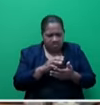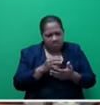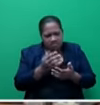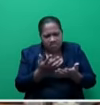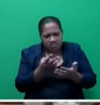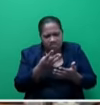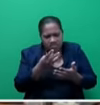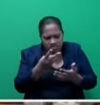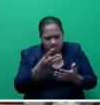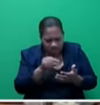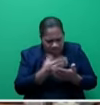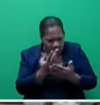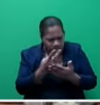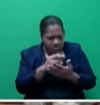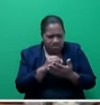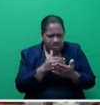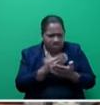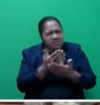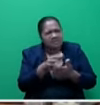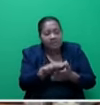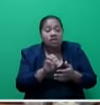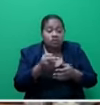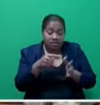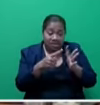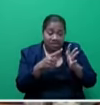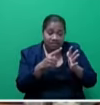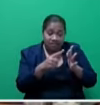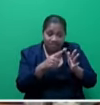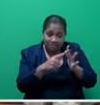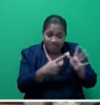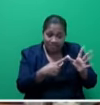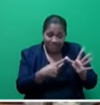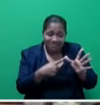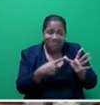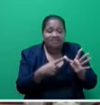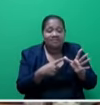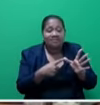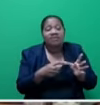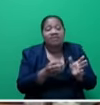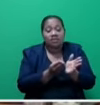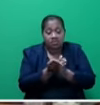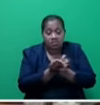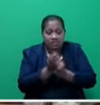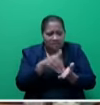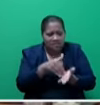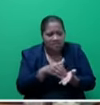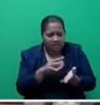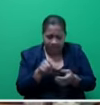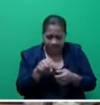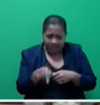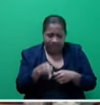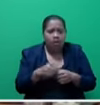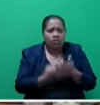provided. The Ministry also has created an EIA Green Lane and a Gold Card Service Centre for proponents who have